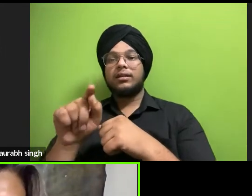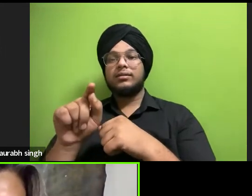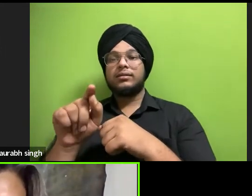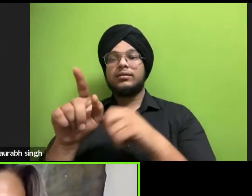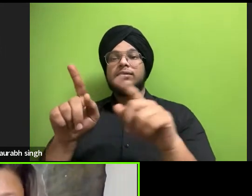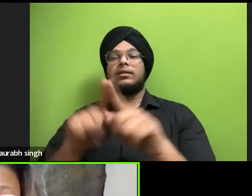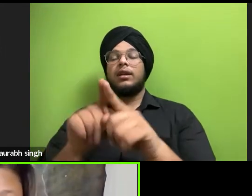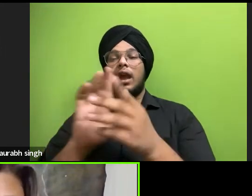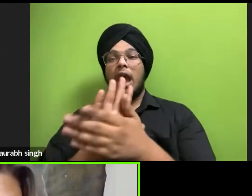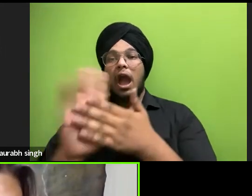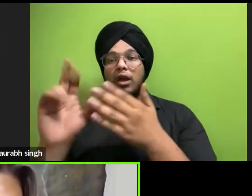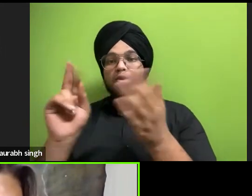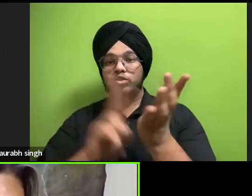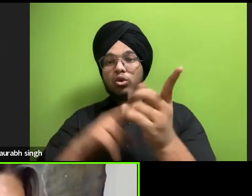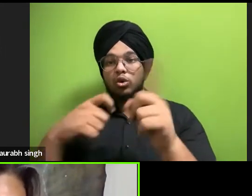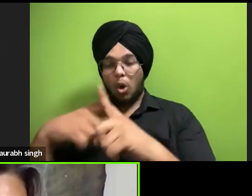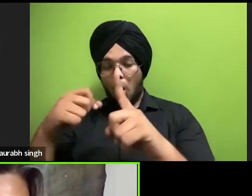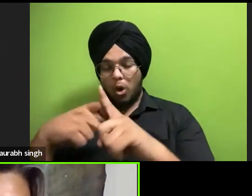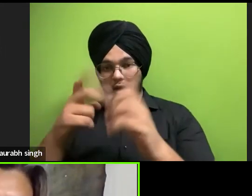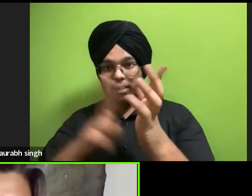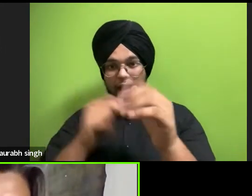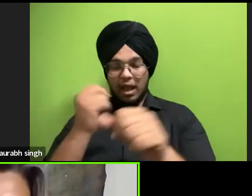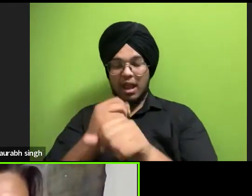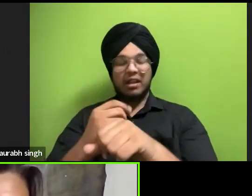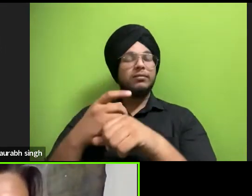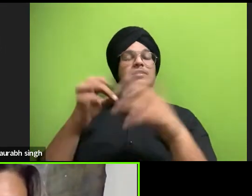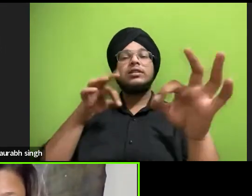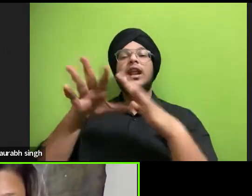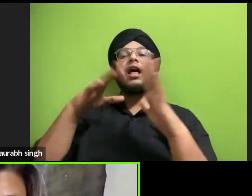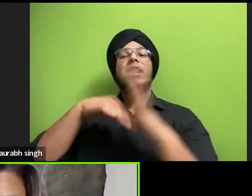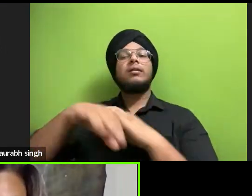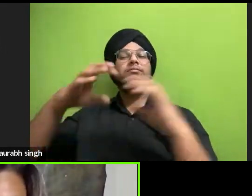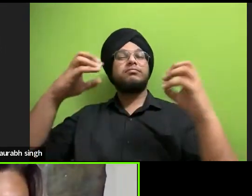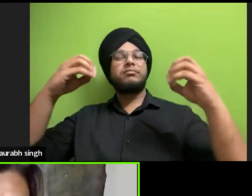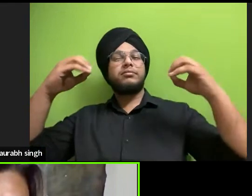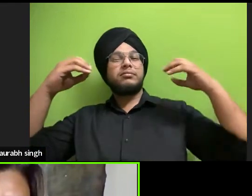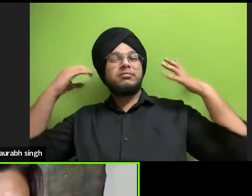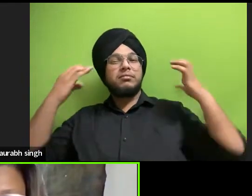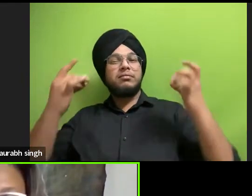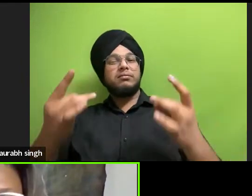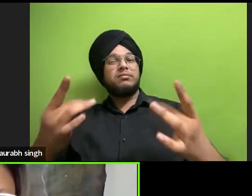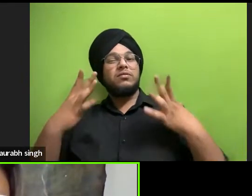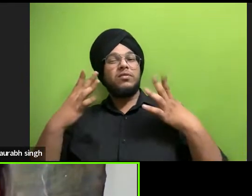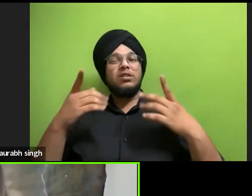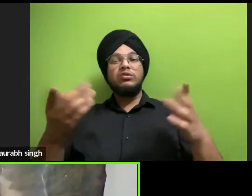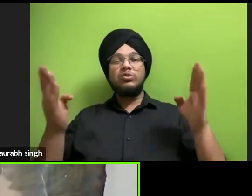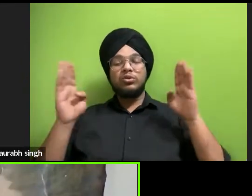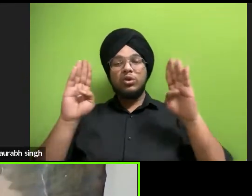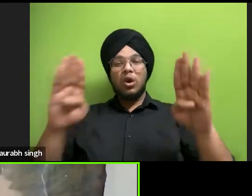Hong Kong is a city of light as well, because it's full of moving image screens. It's highly